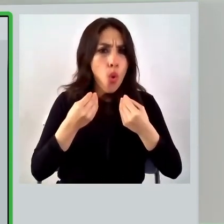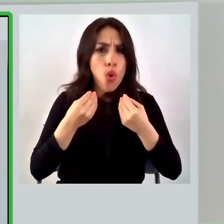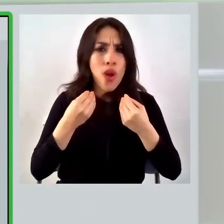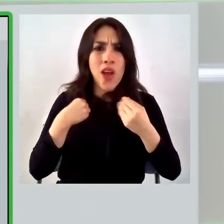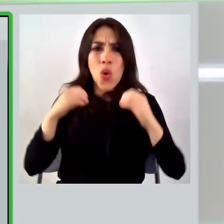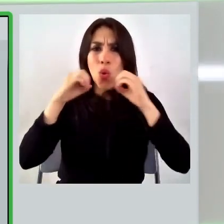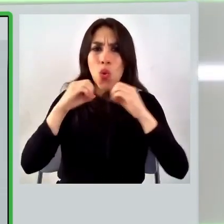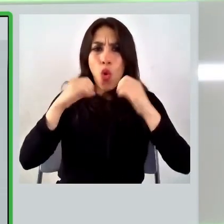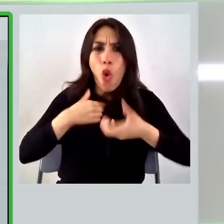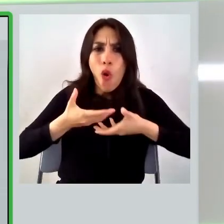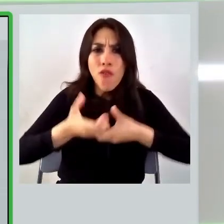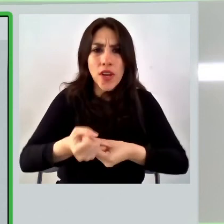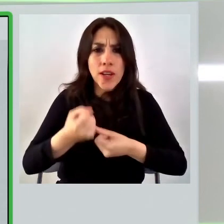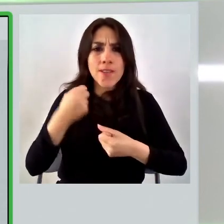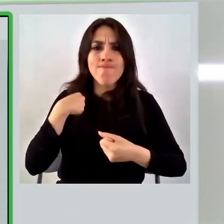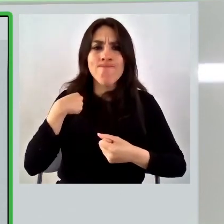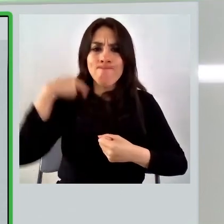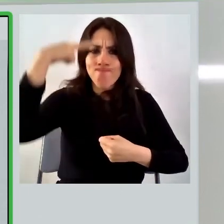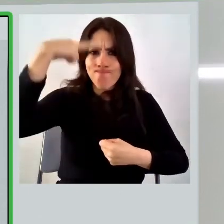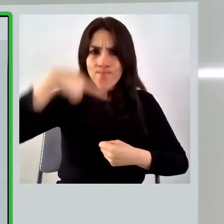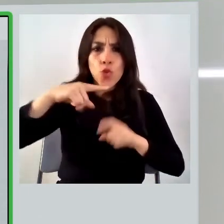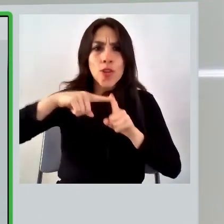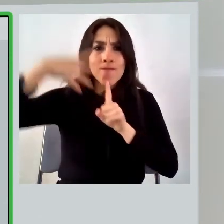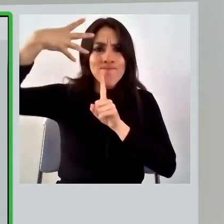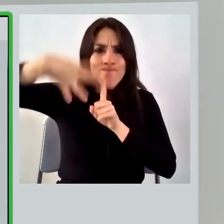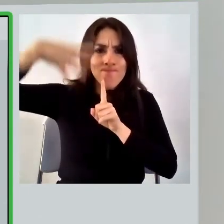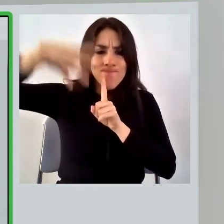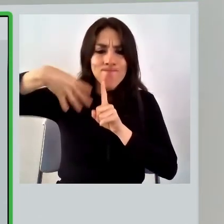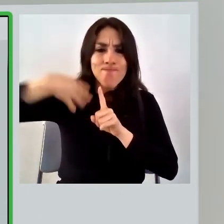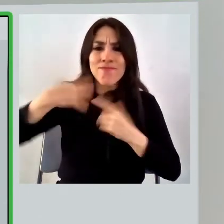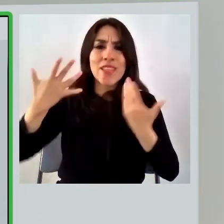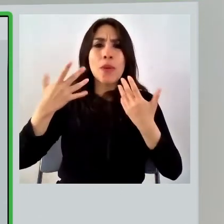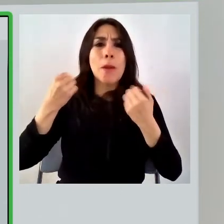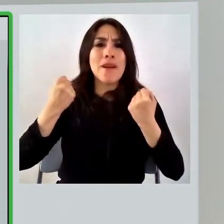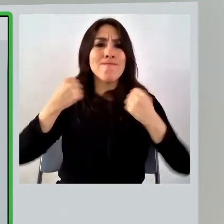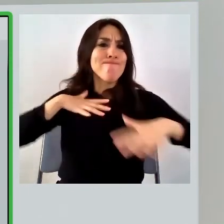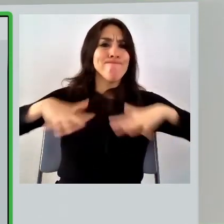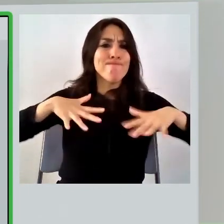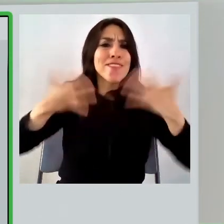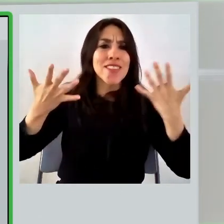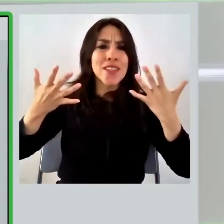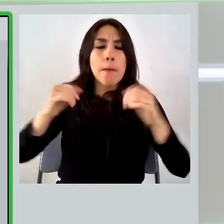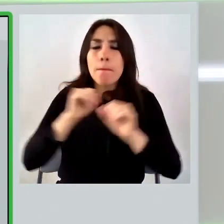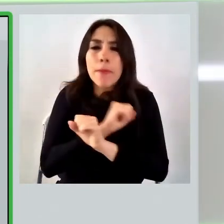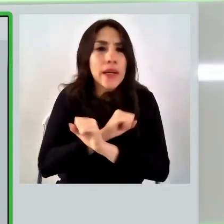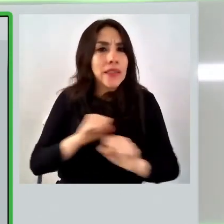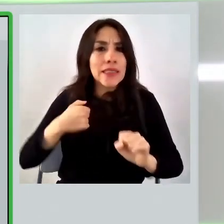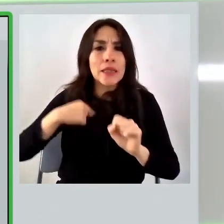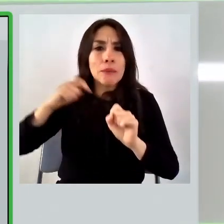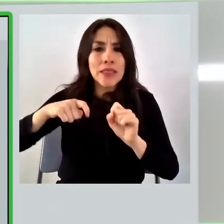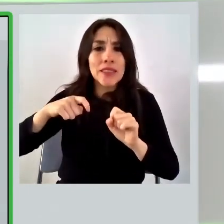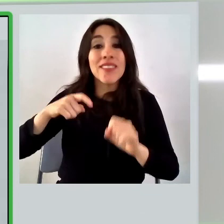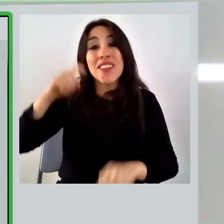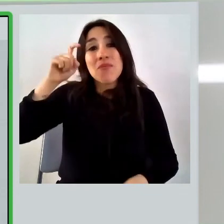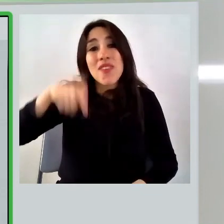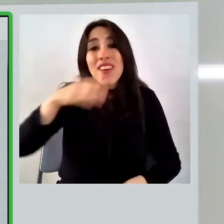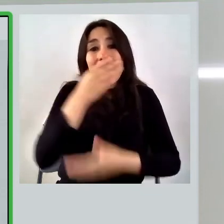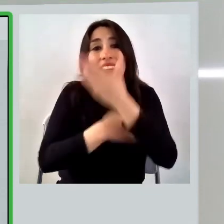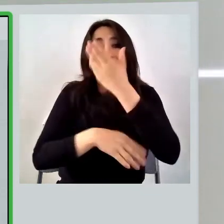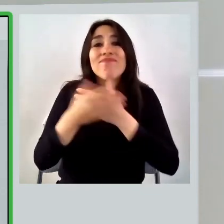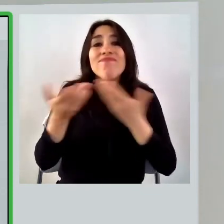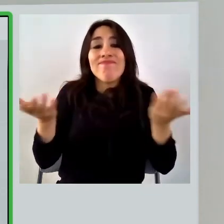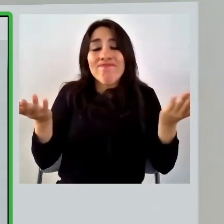an individual, even about your disability. And 80% say that having senior role models